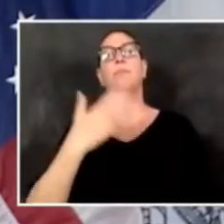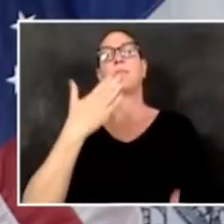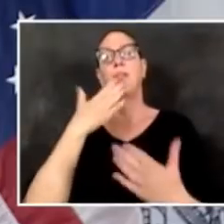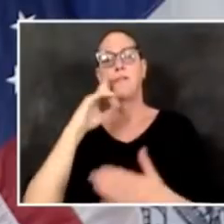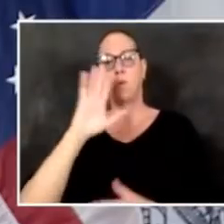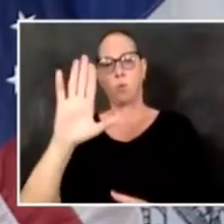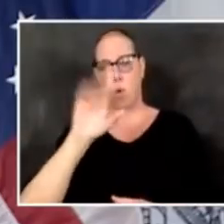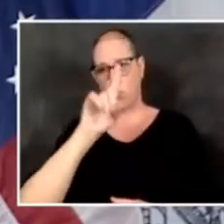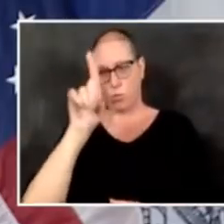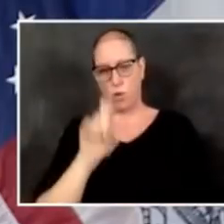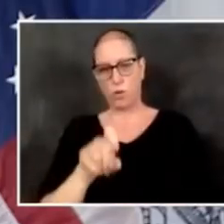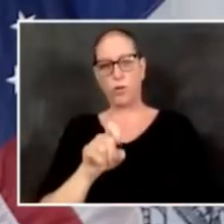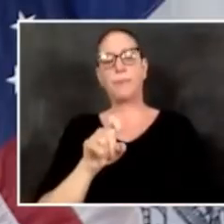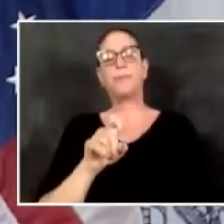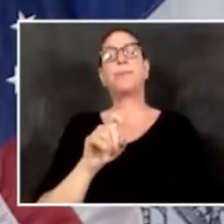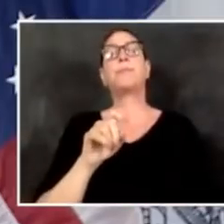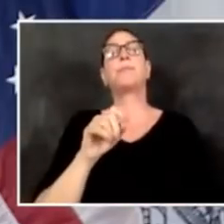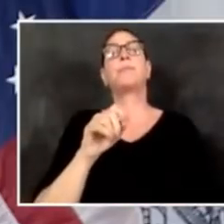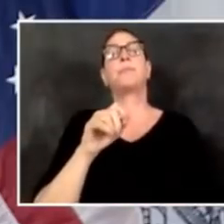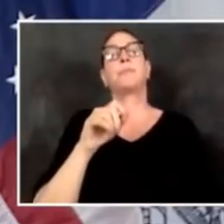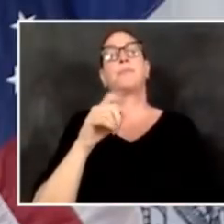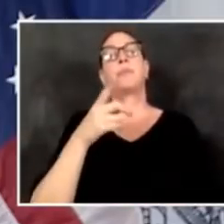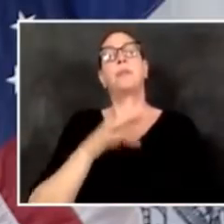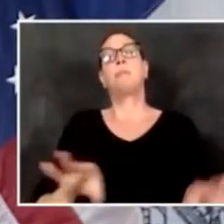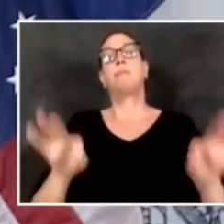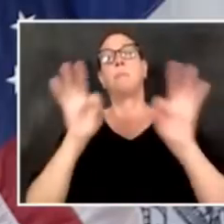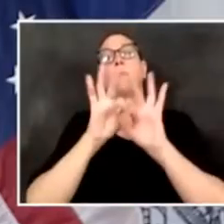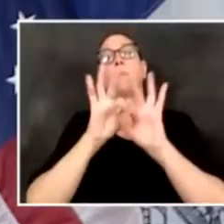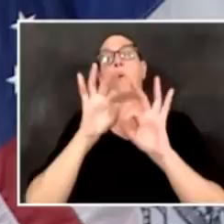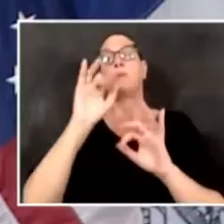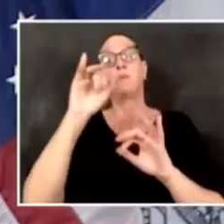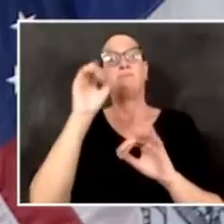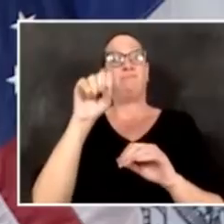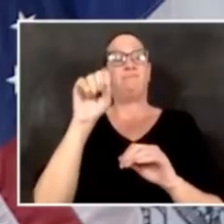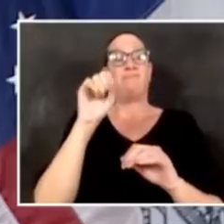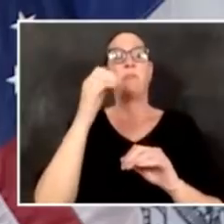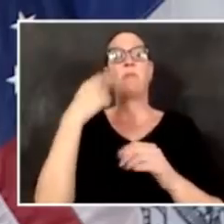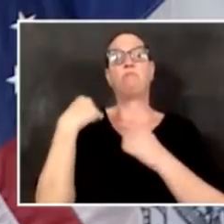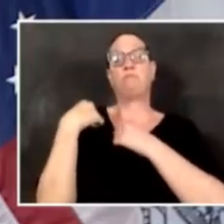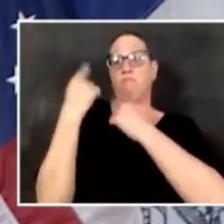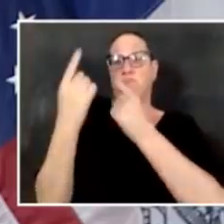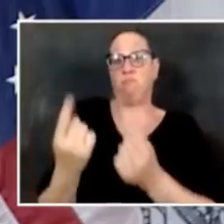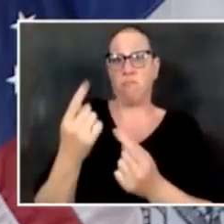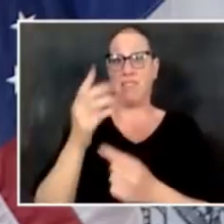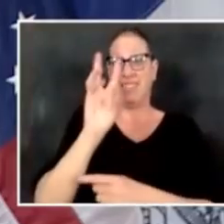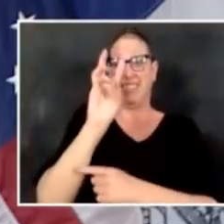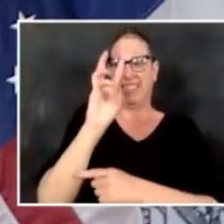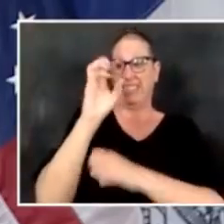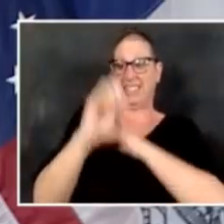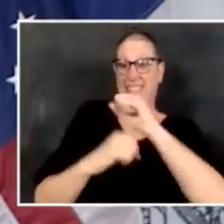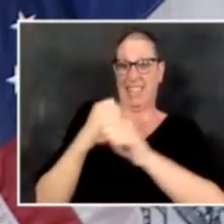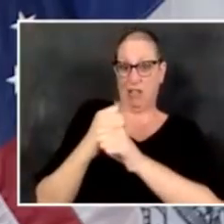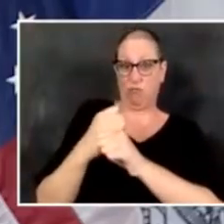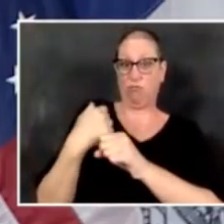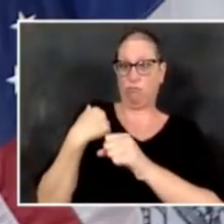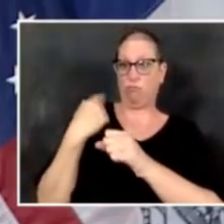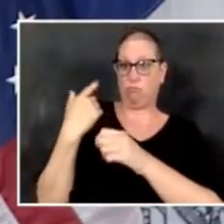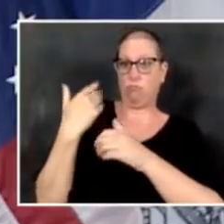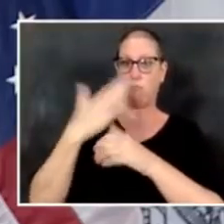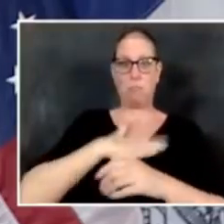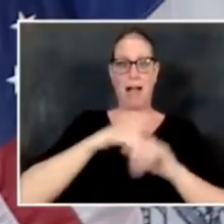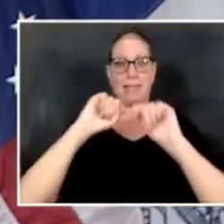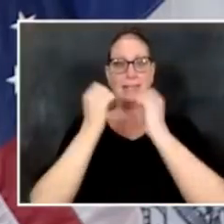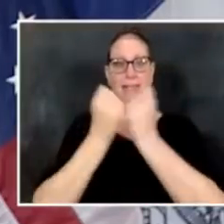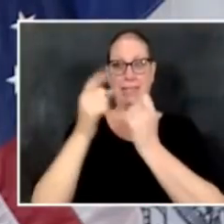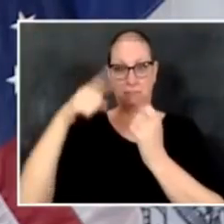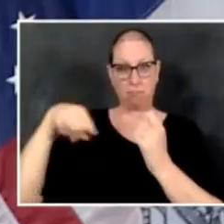we have all been working on for over 6 years now in terms of changing the nature of policing in New York City. Remember,